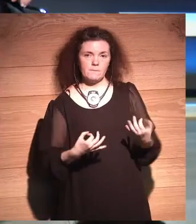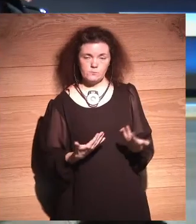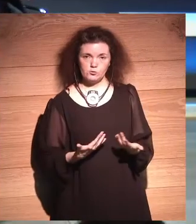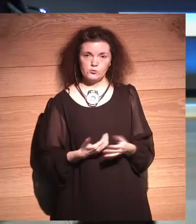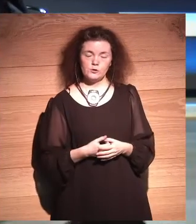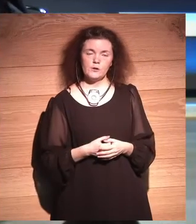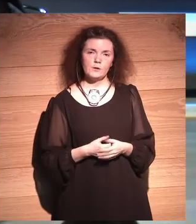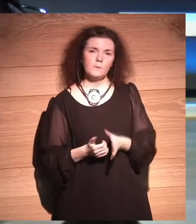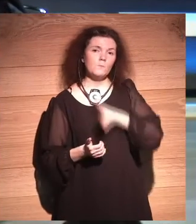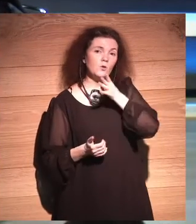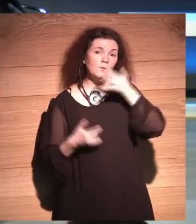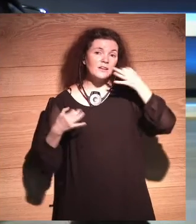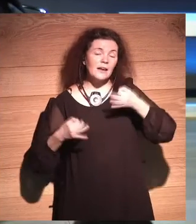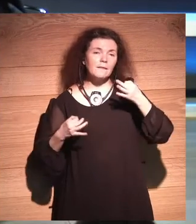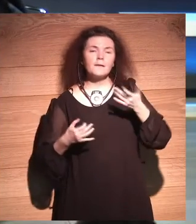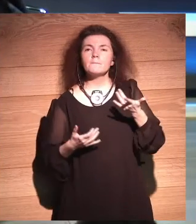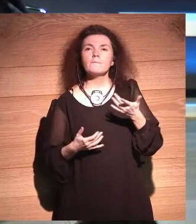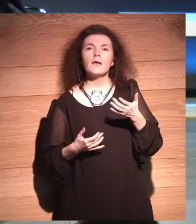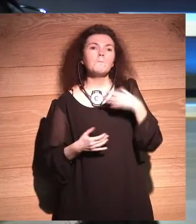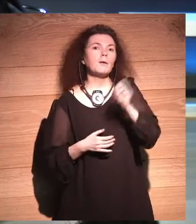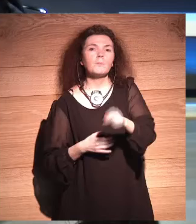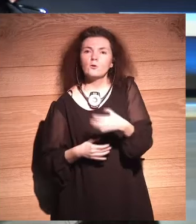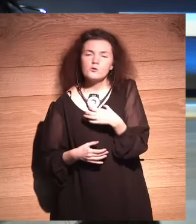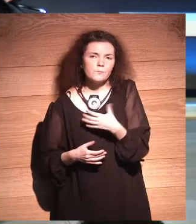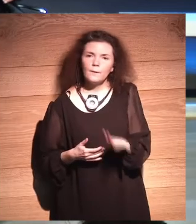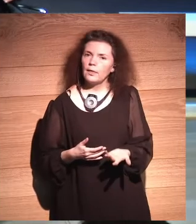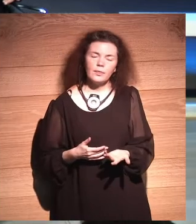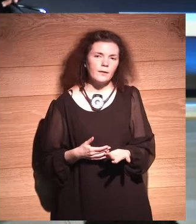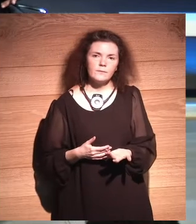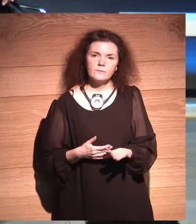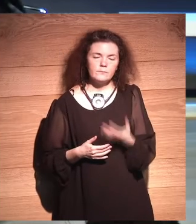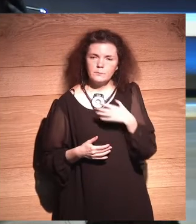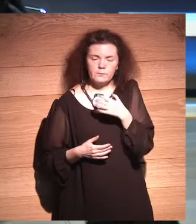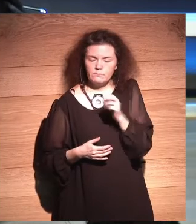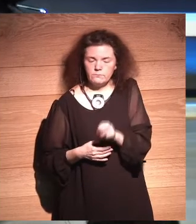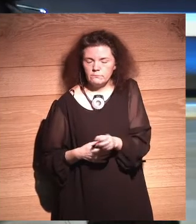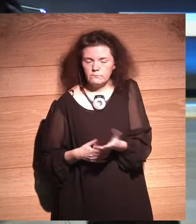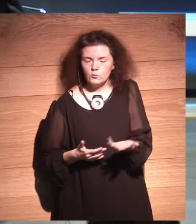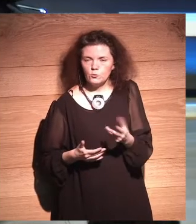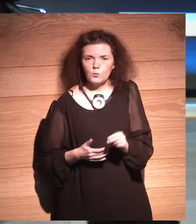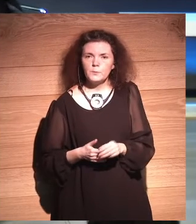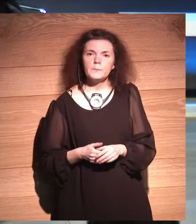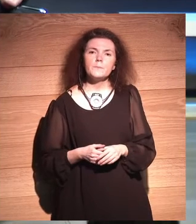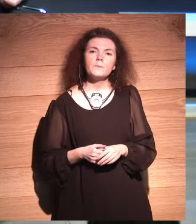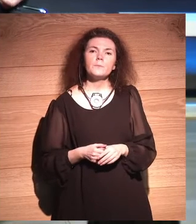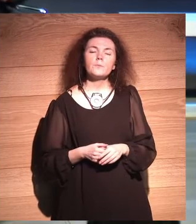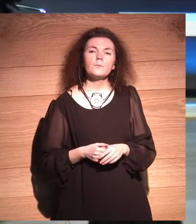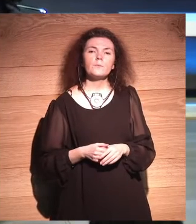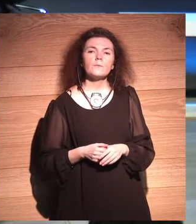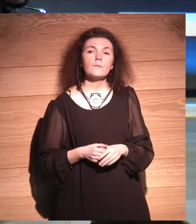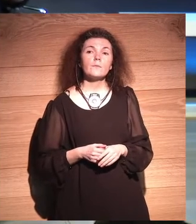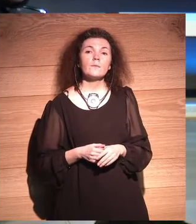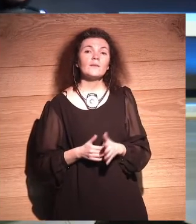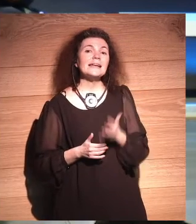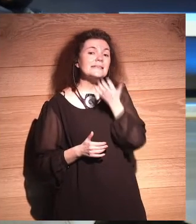can't get worse than the way, in many ways, that we do some of these things today. And that the more that we develop the practice and